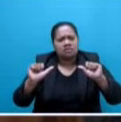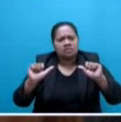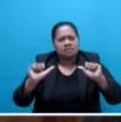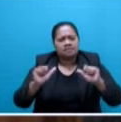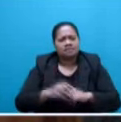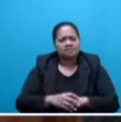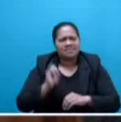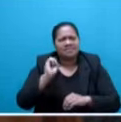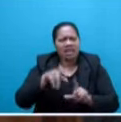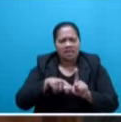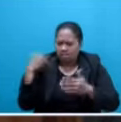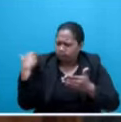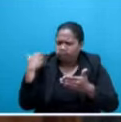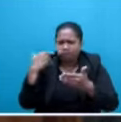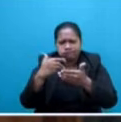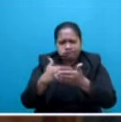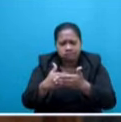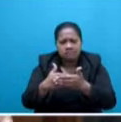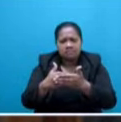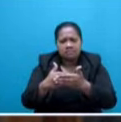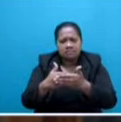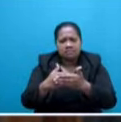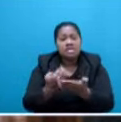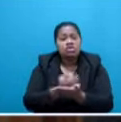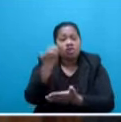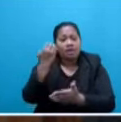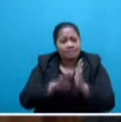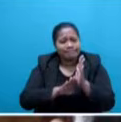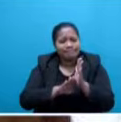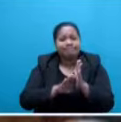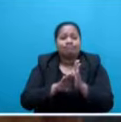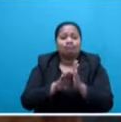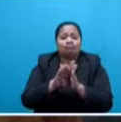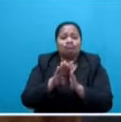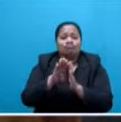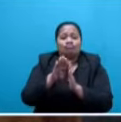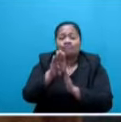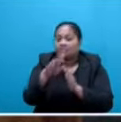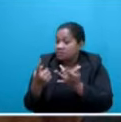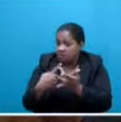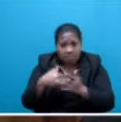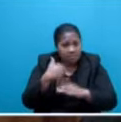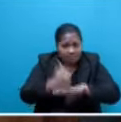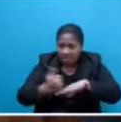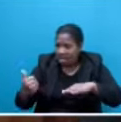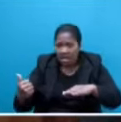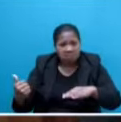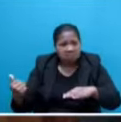unprecedented 10 years consecutive economic growth, which no other government before this government could